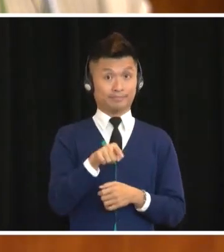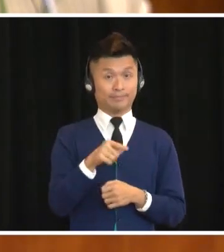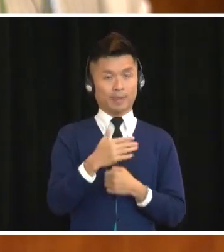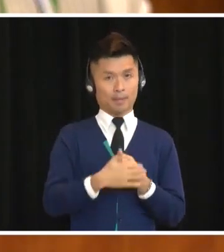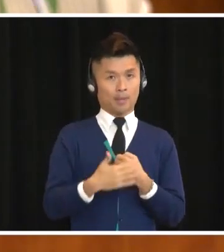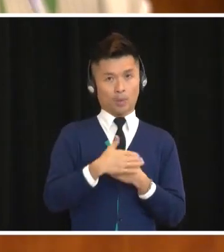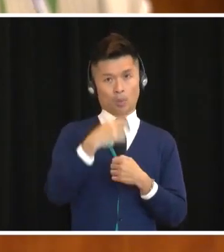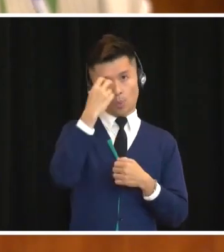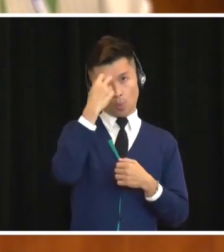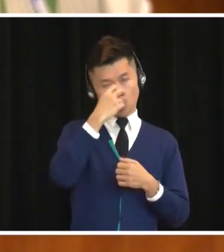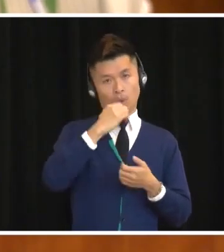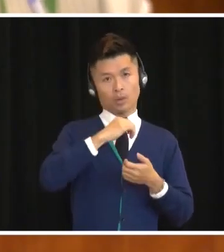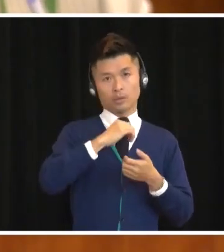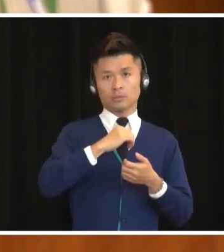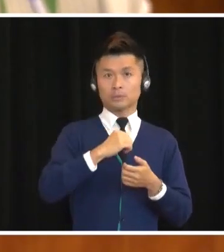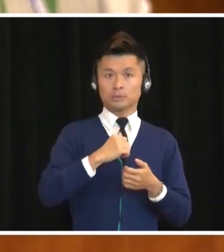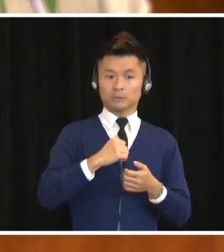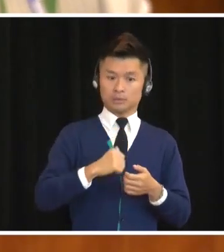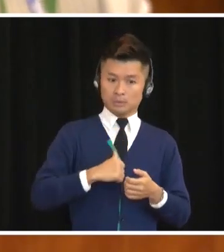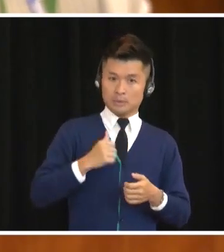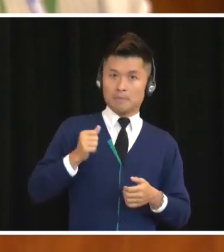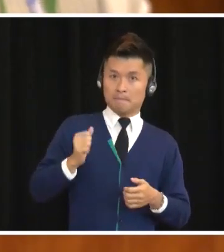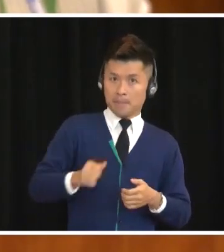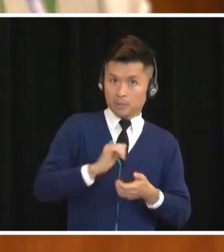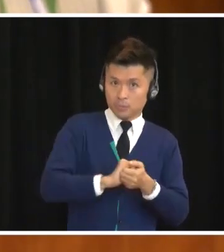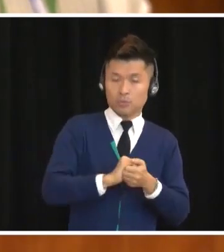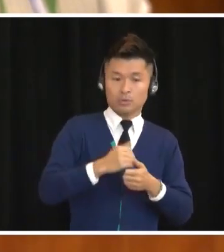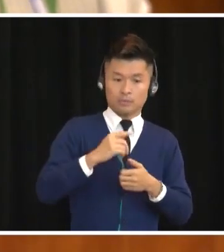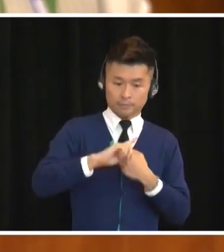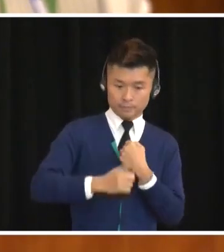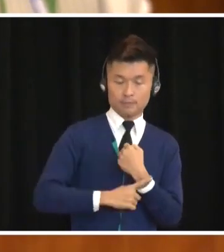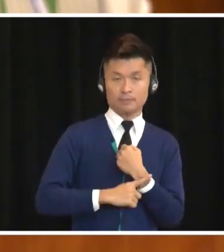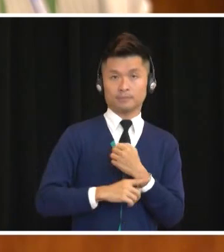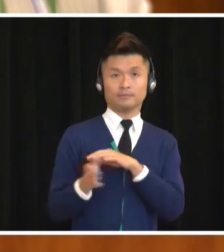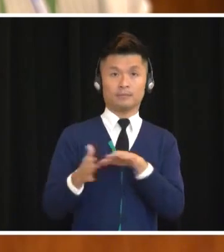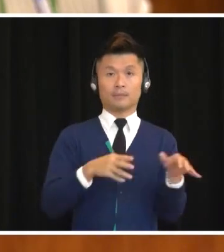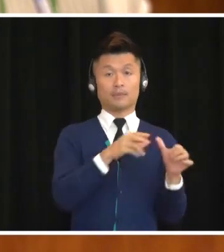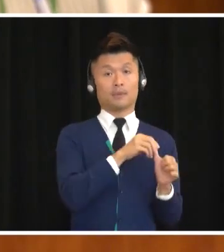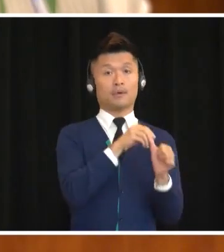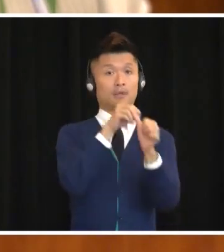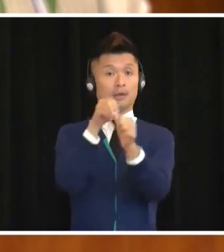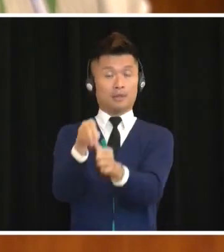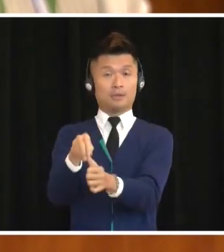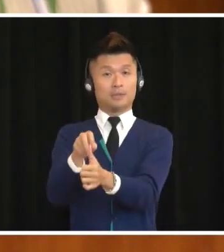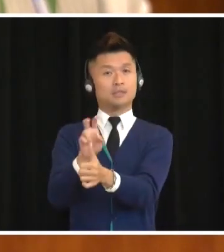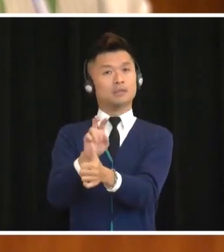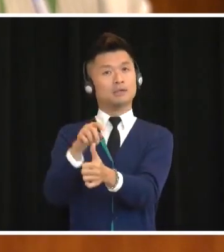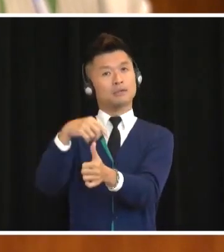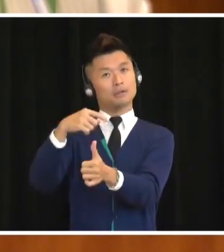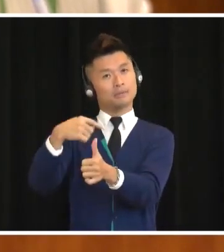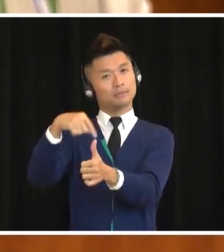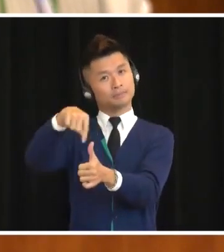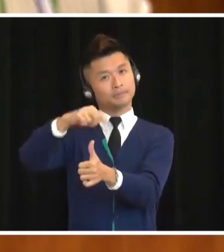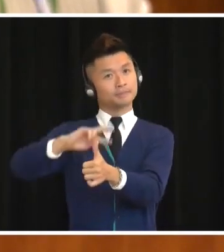an end, or it can last as long as 3 years.